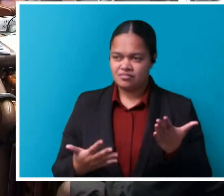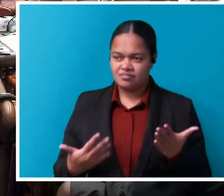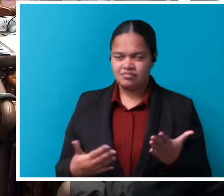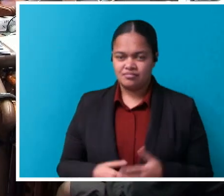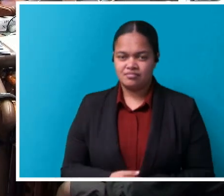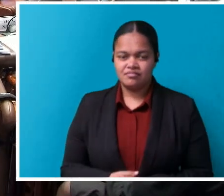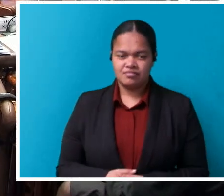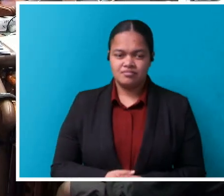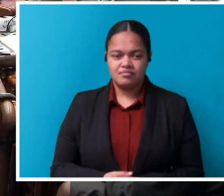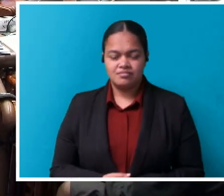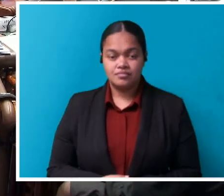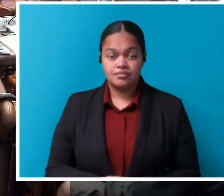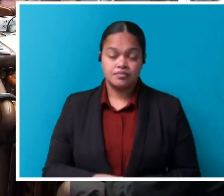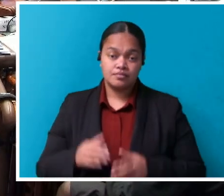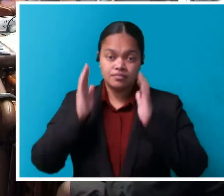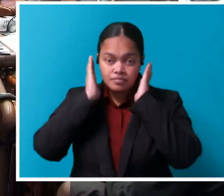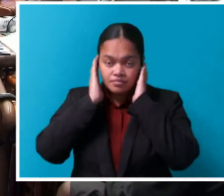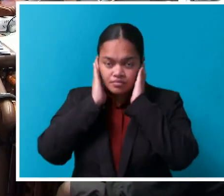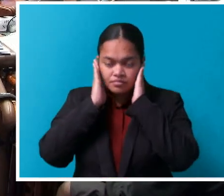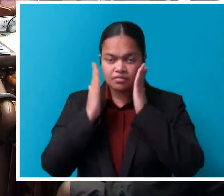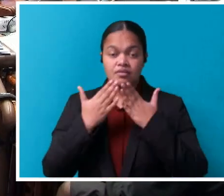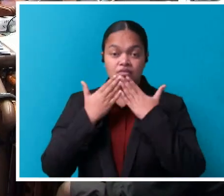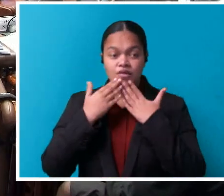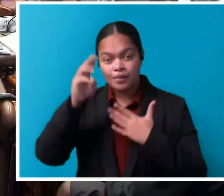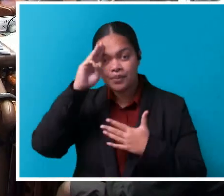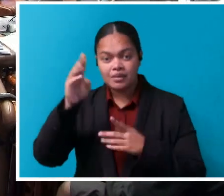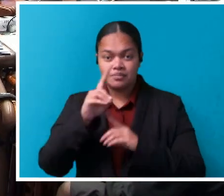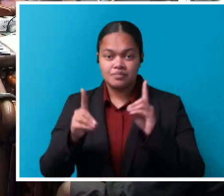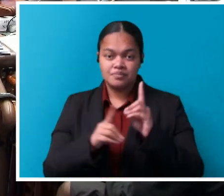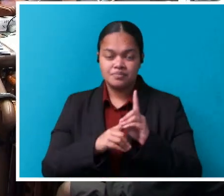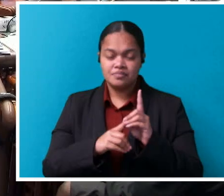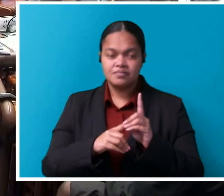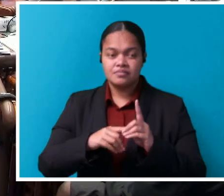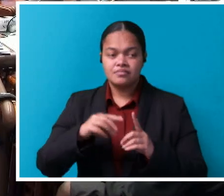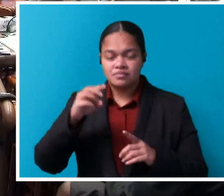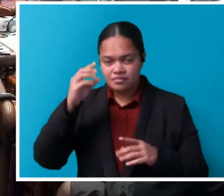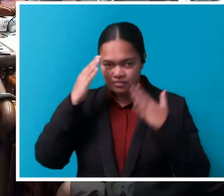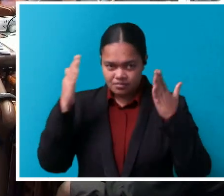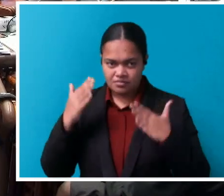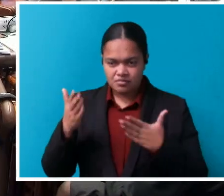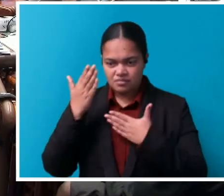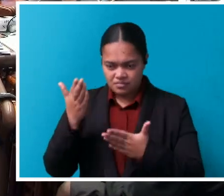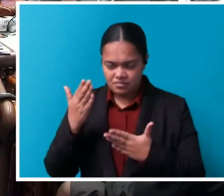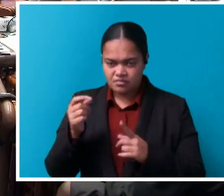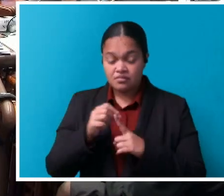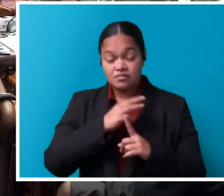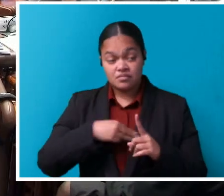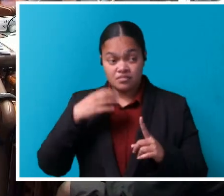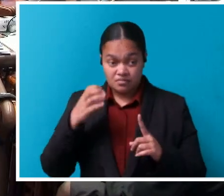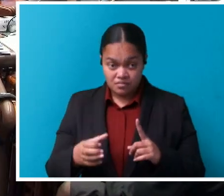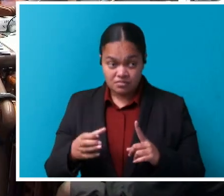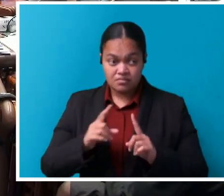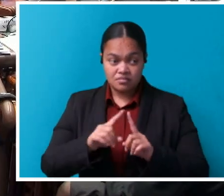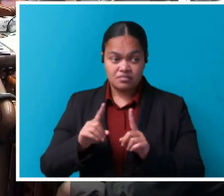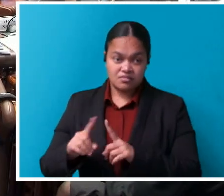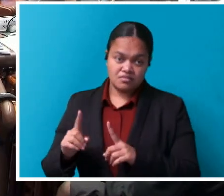Thank you, Madam Deputy Speaker. The Honorable Prime Minister, Deputy Prime Ministers, Cabinet Ministers,